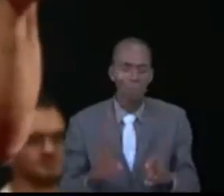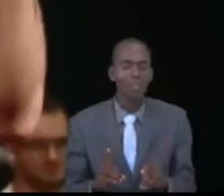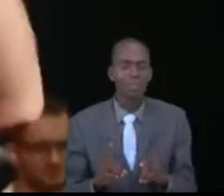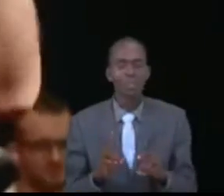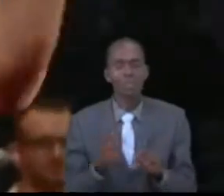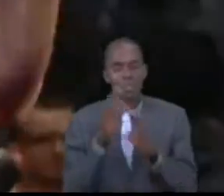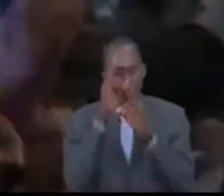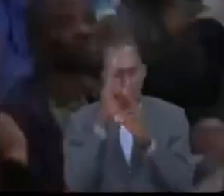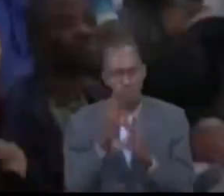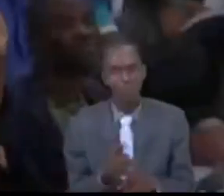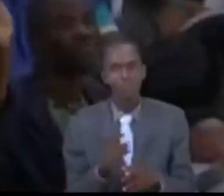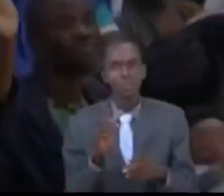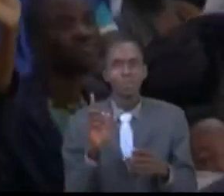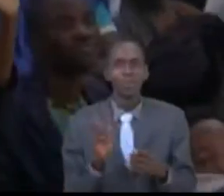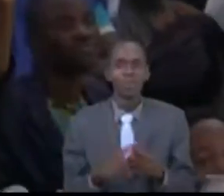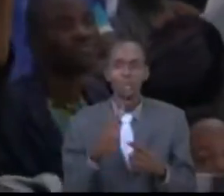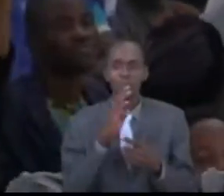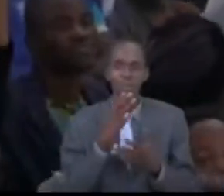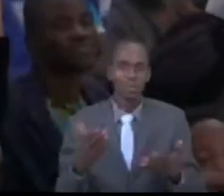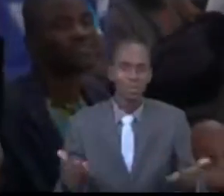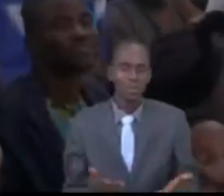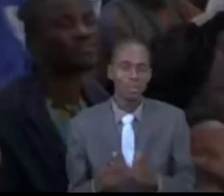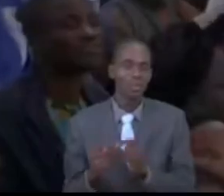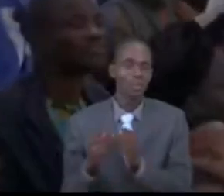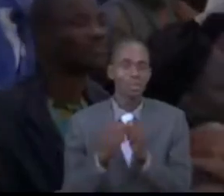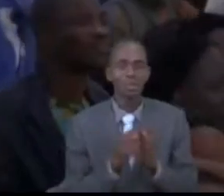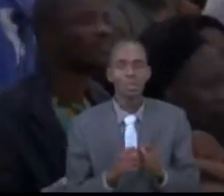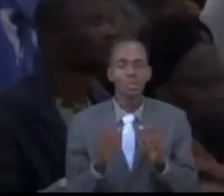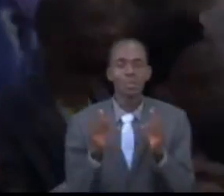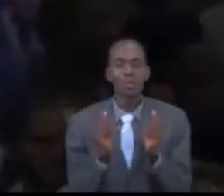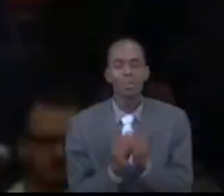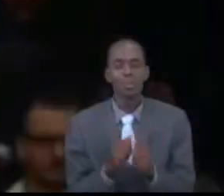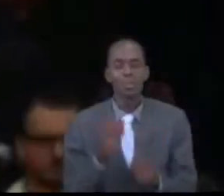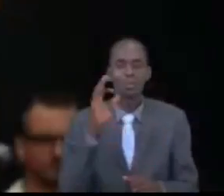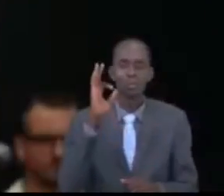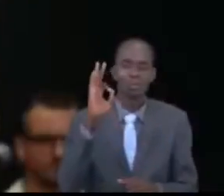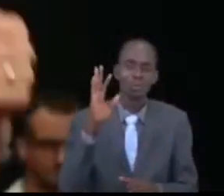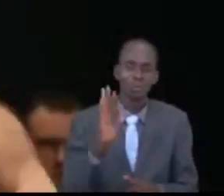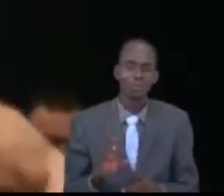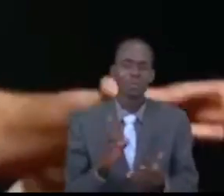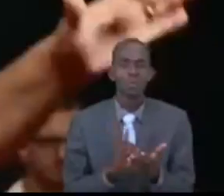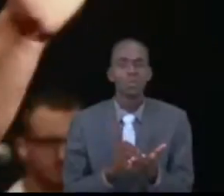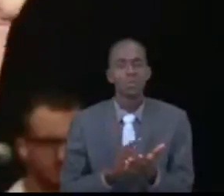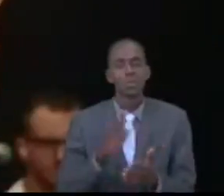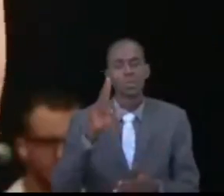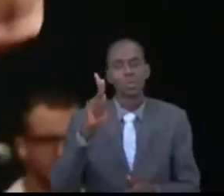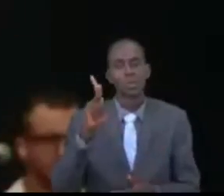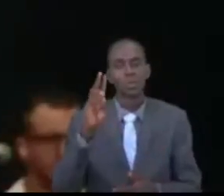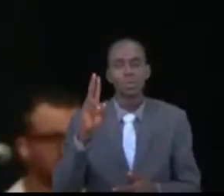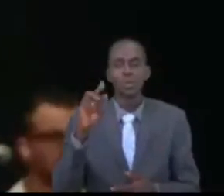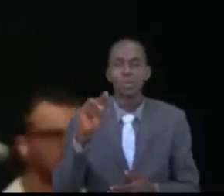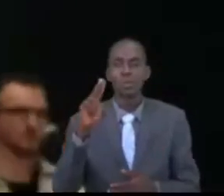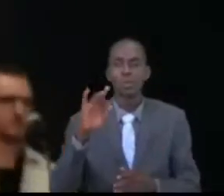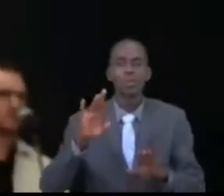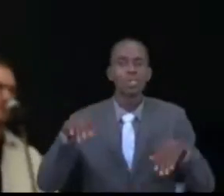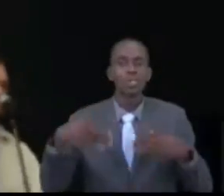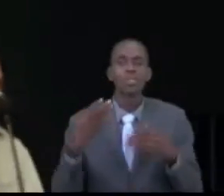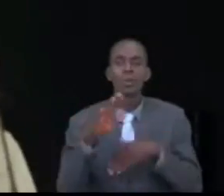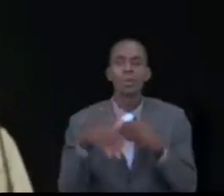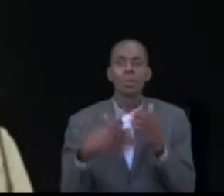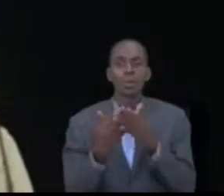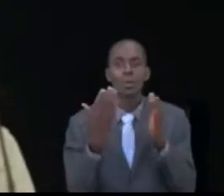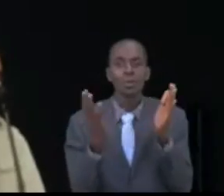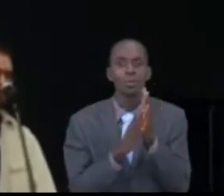to be here together with Dr. Pastor Kumi, and we give all praise and honor to